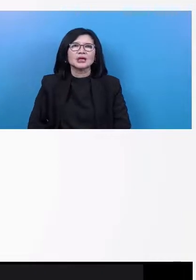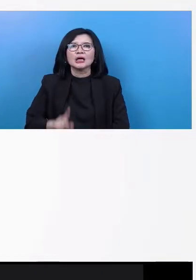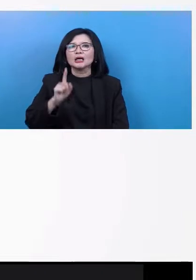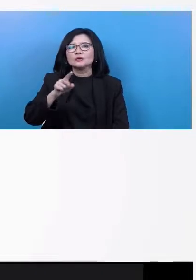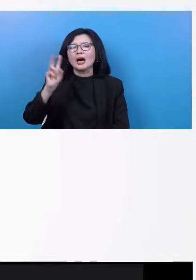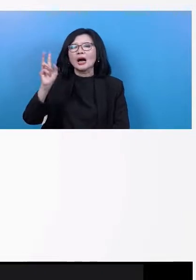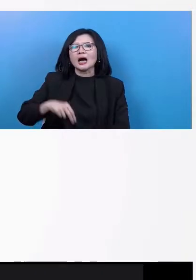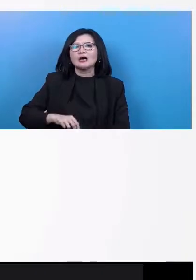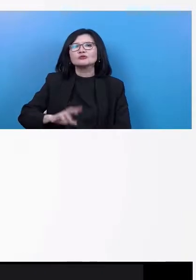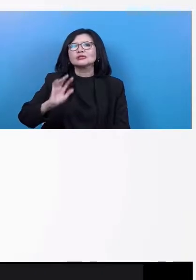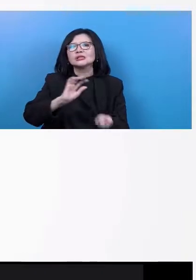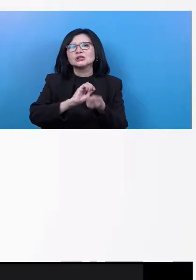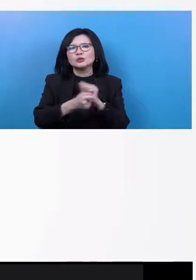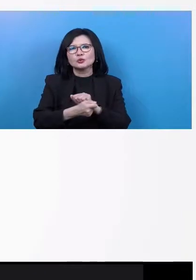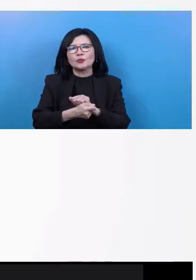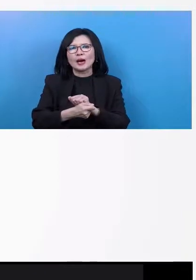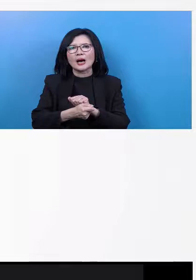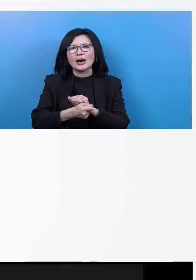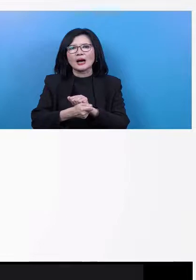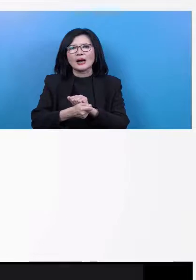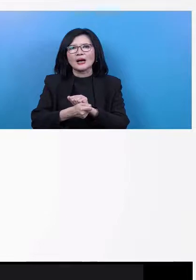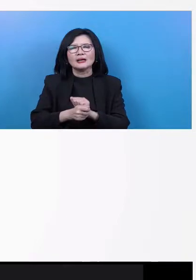can give the audience any